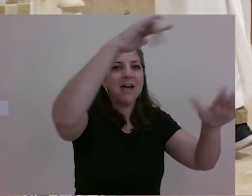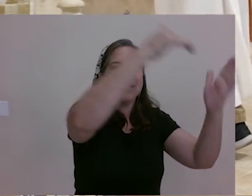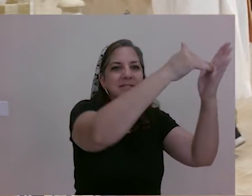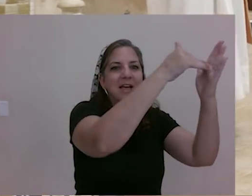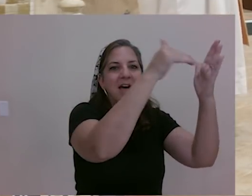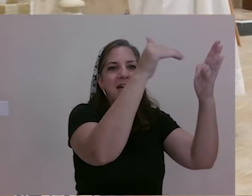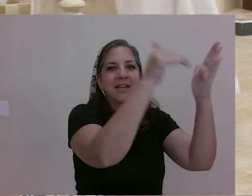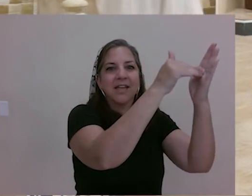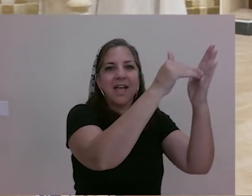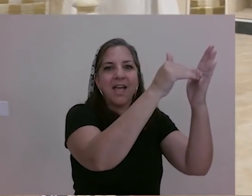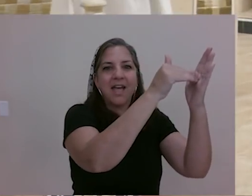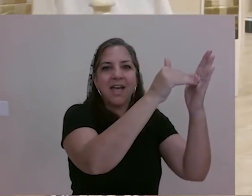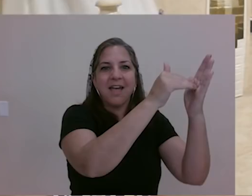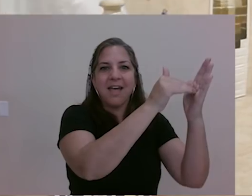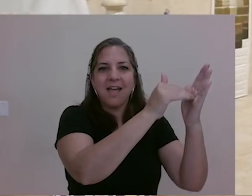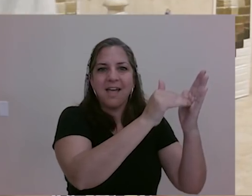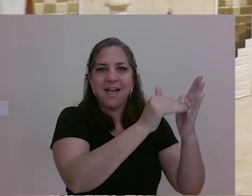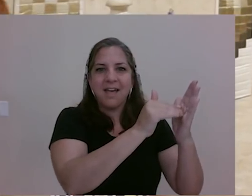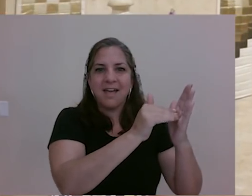rise